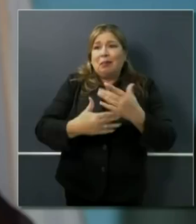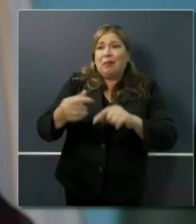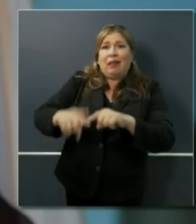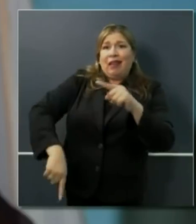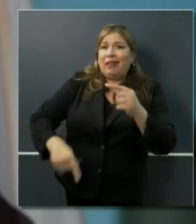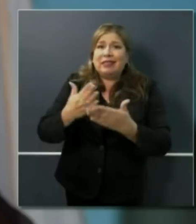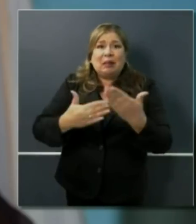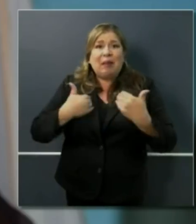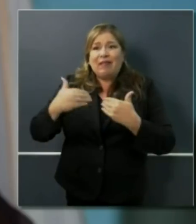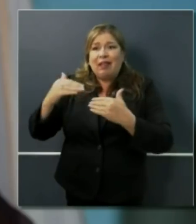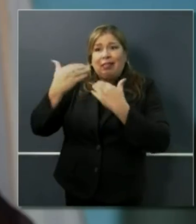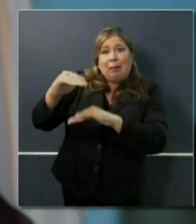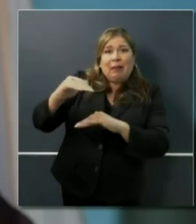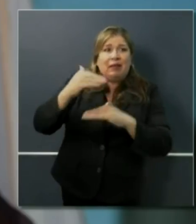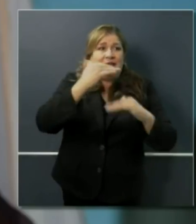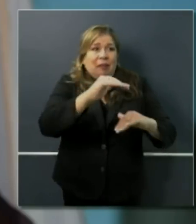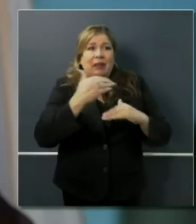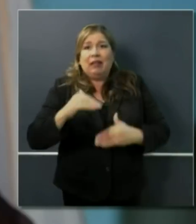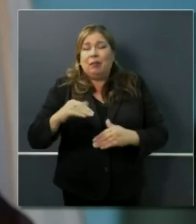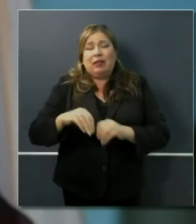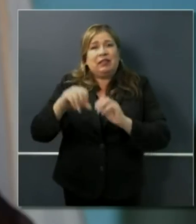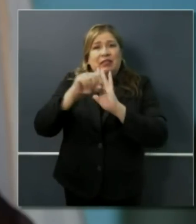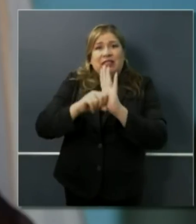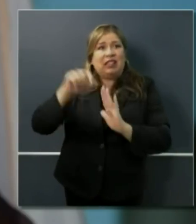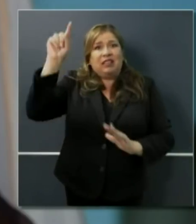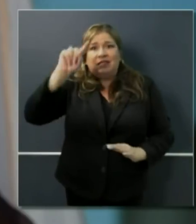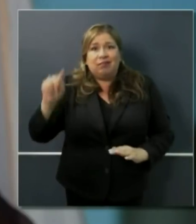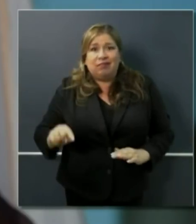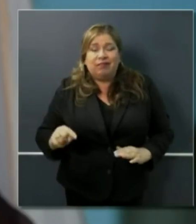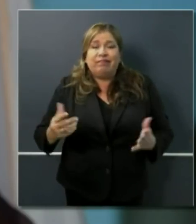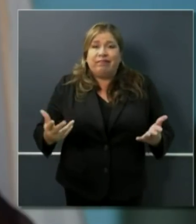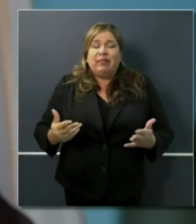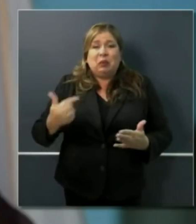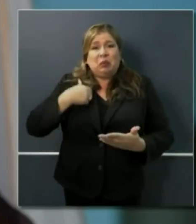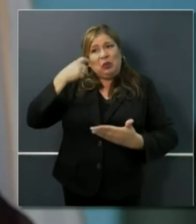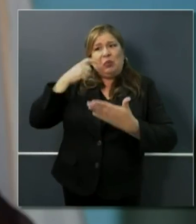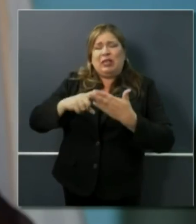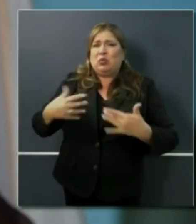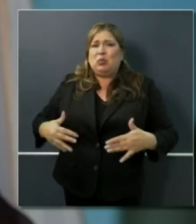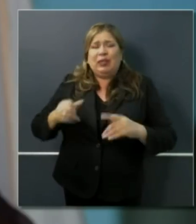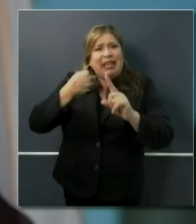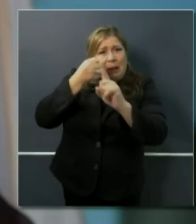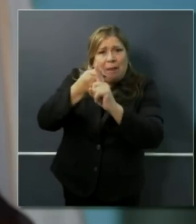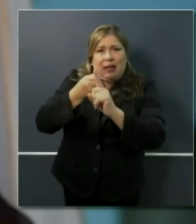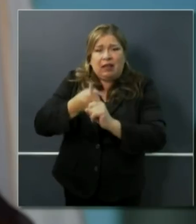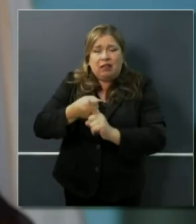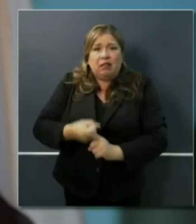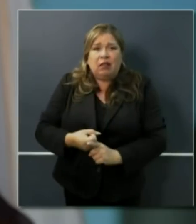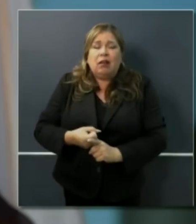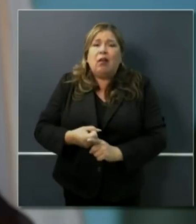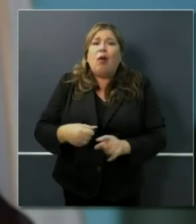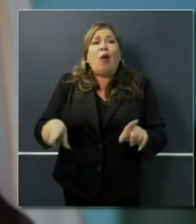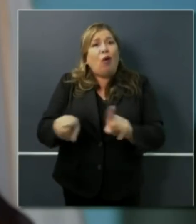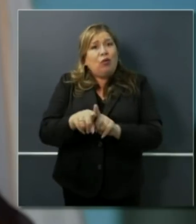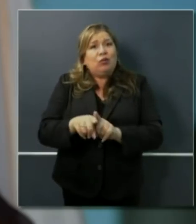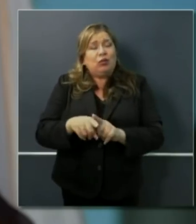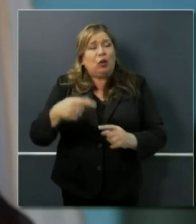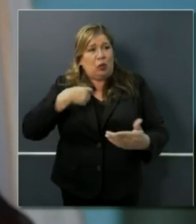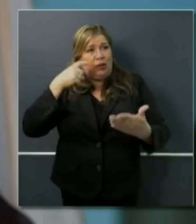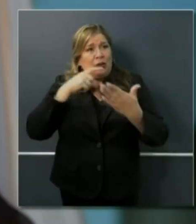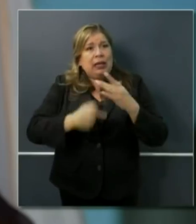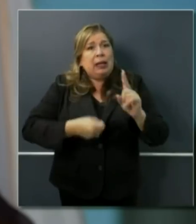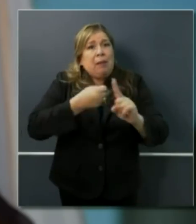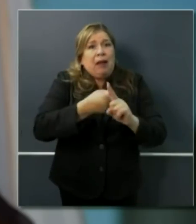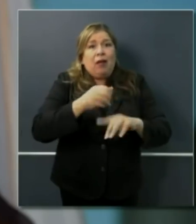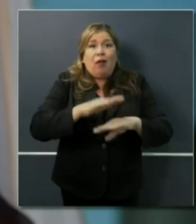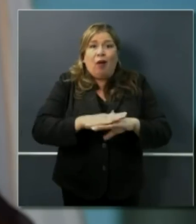parts of our state. And of course, the impact to the healthcare system. They've done such a magnificent job,